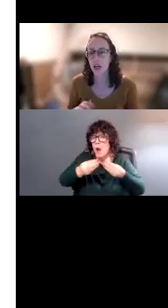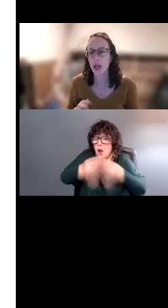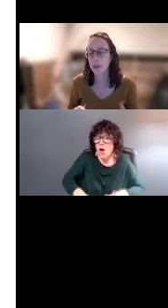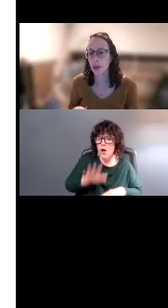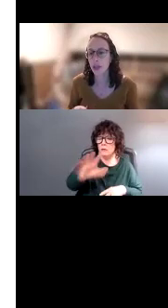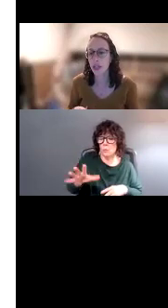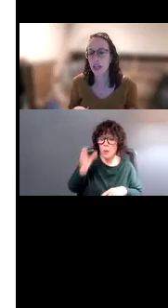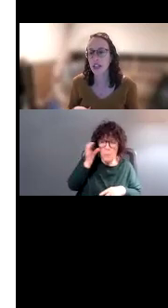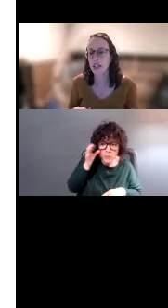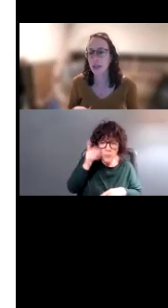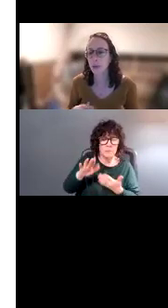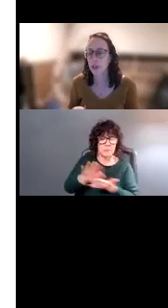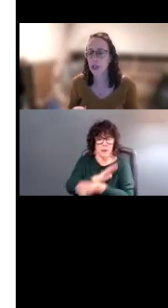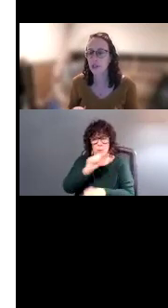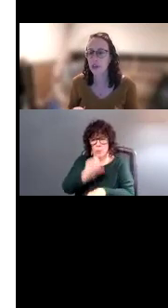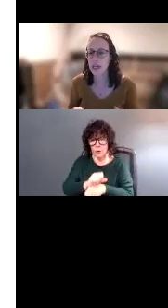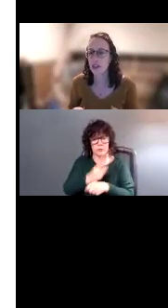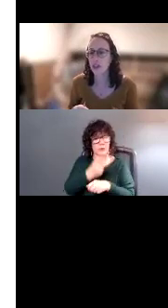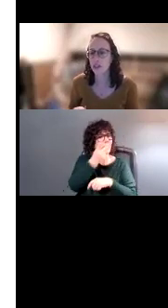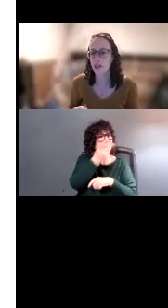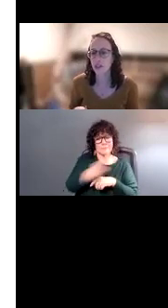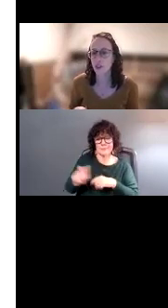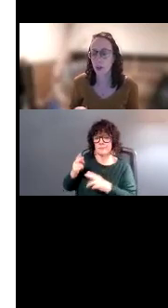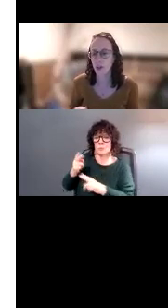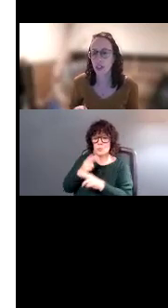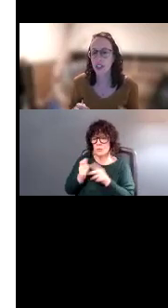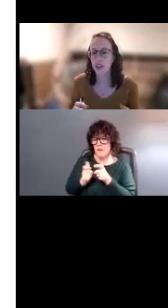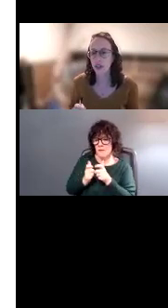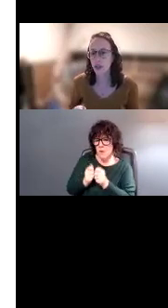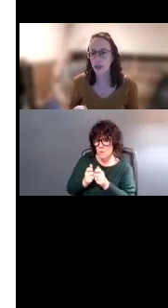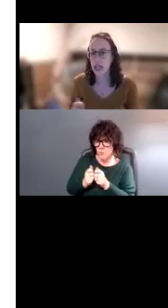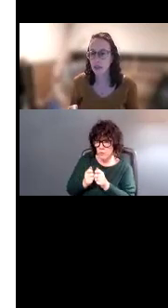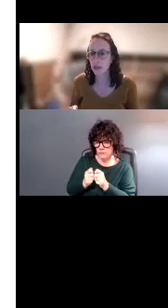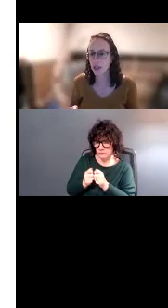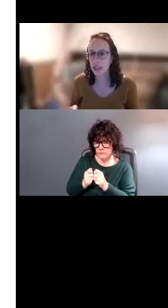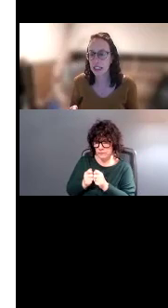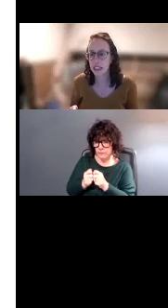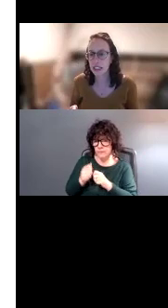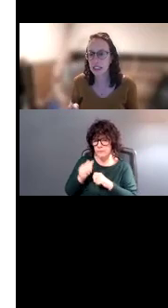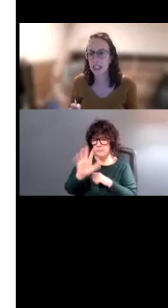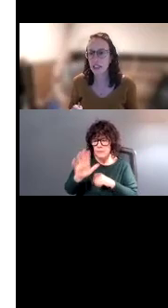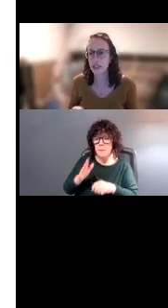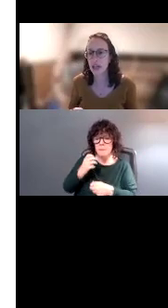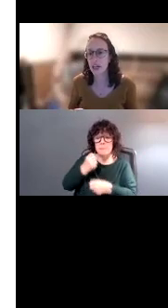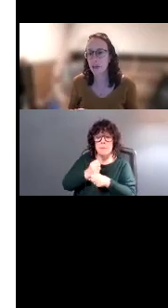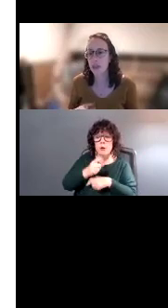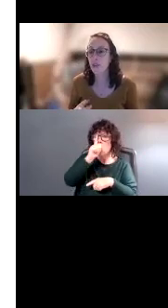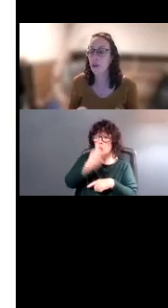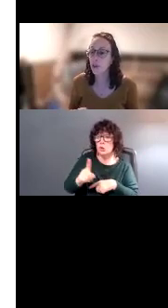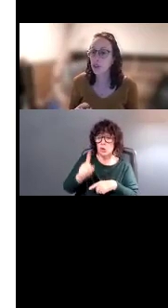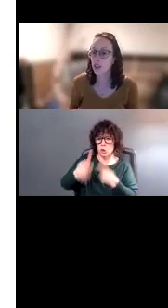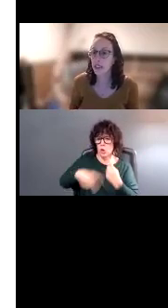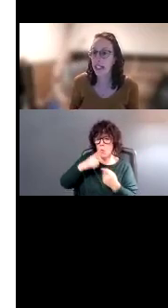you are uploading any important information on your phone to cloud services. So that could